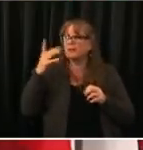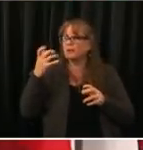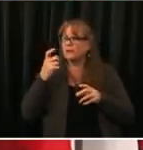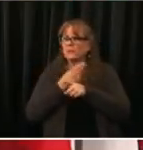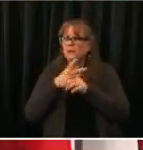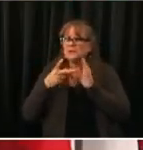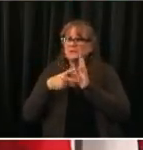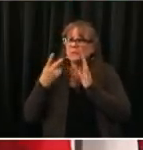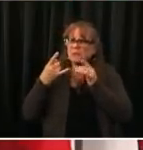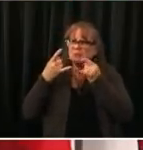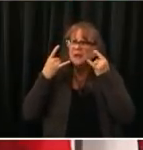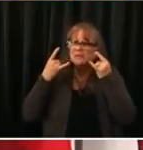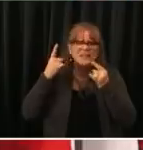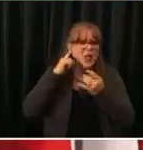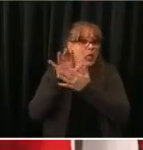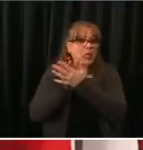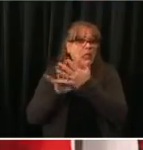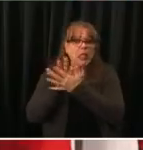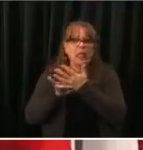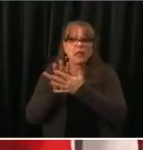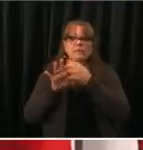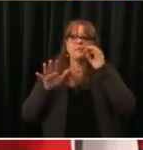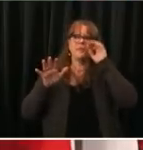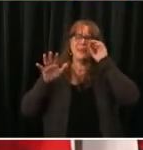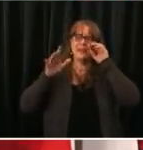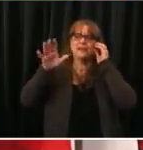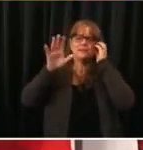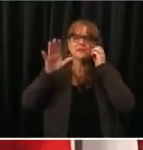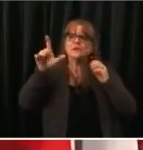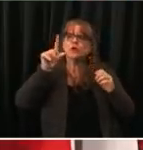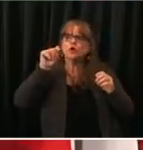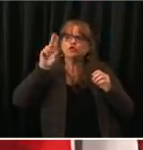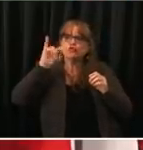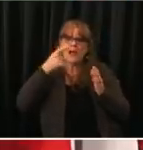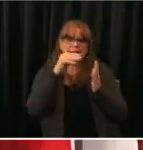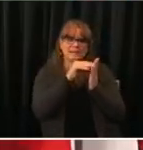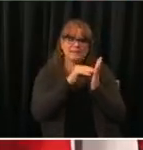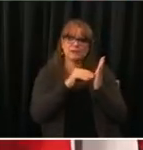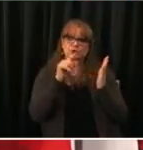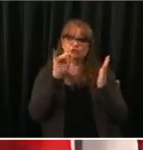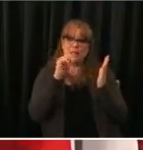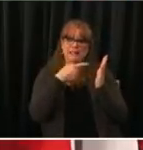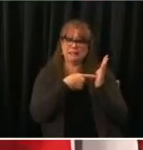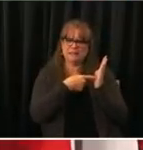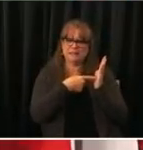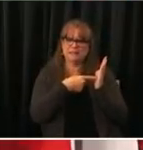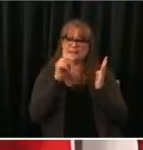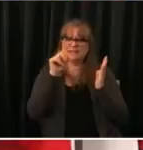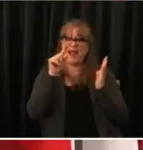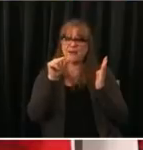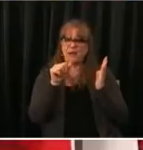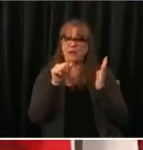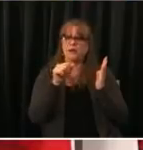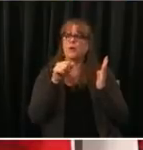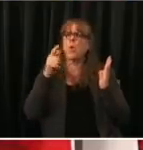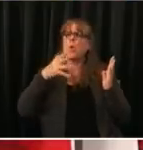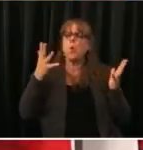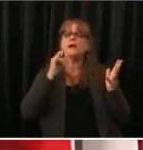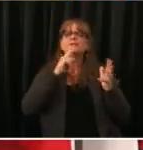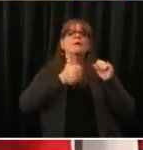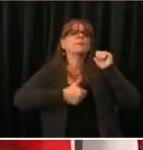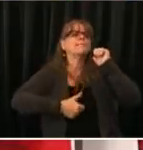If the contact tracing is showing kind of which demographic is most responsible for transmission, or if there's